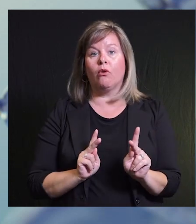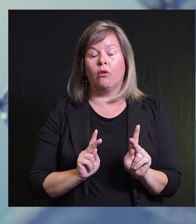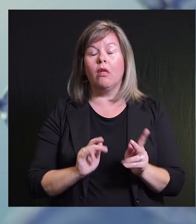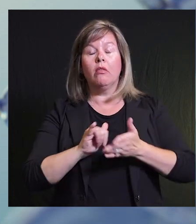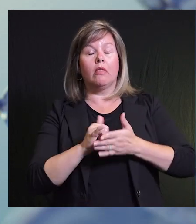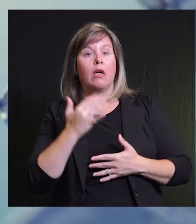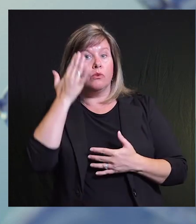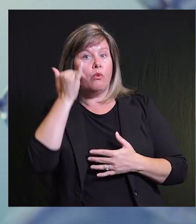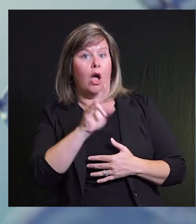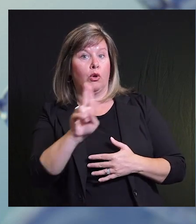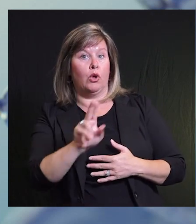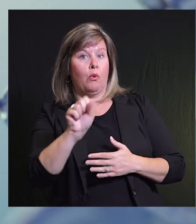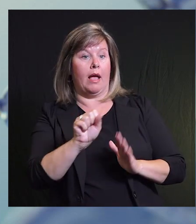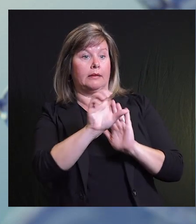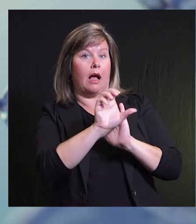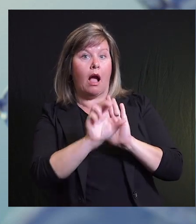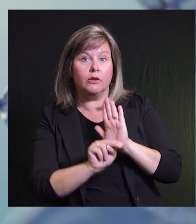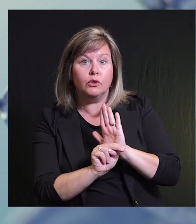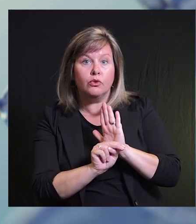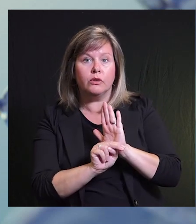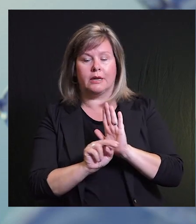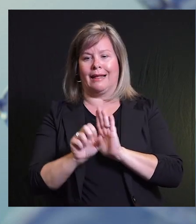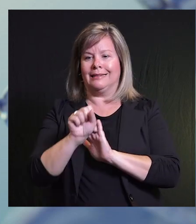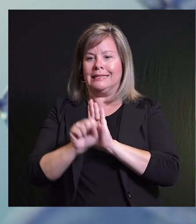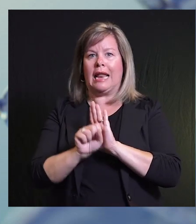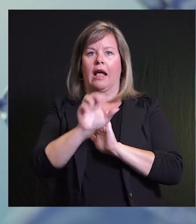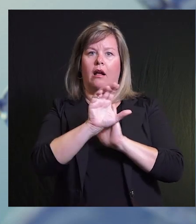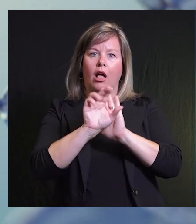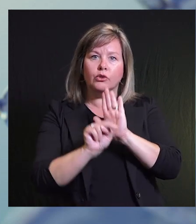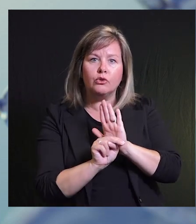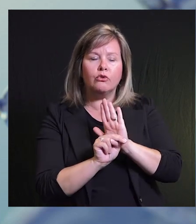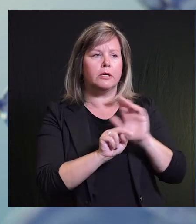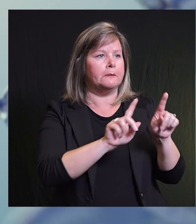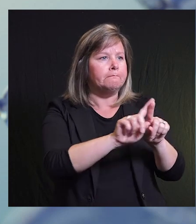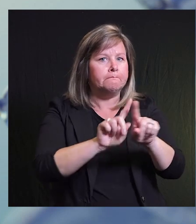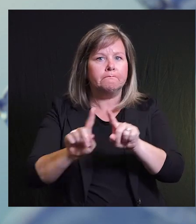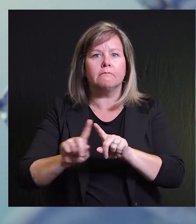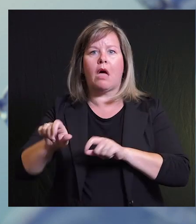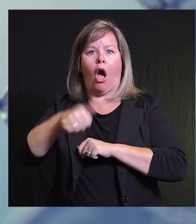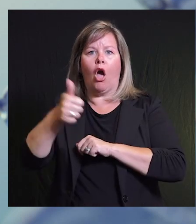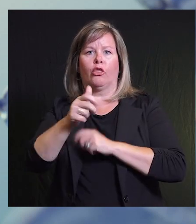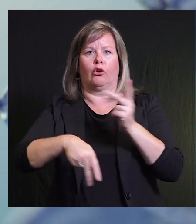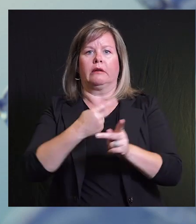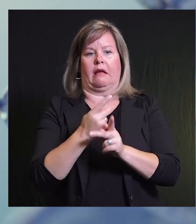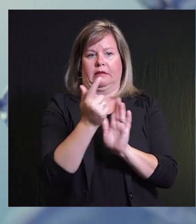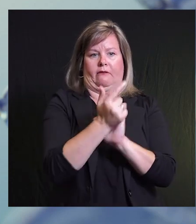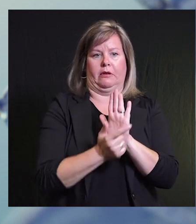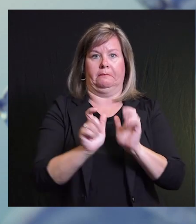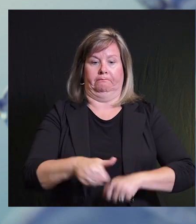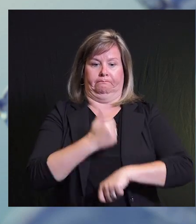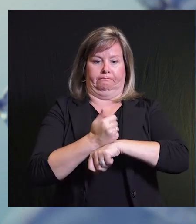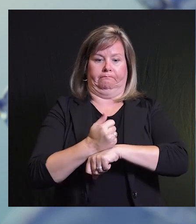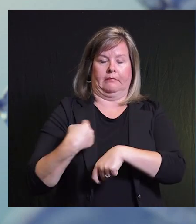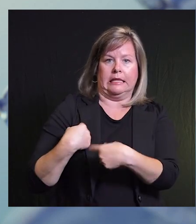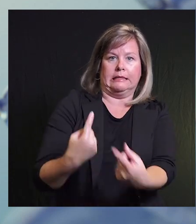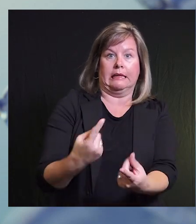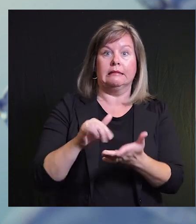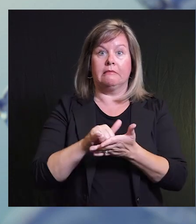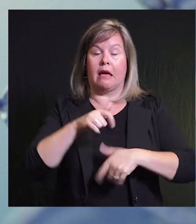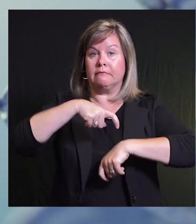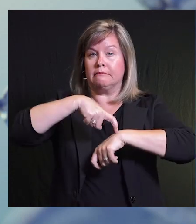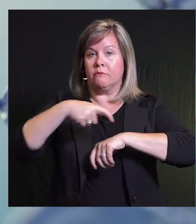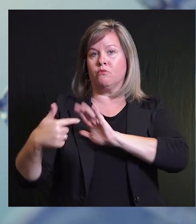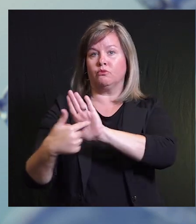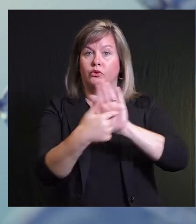reason, you'll see that the U.S. Constitution, state constitutions, and so many other bits of legislation that have been created since